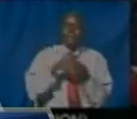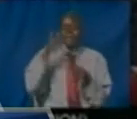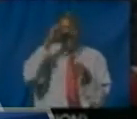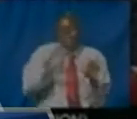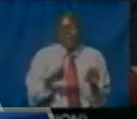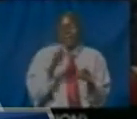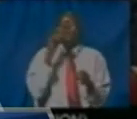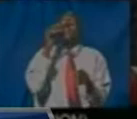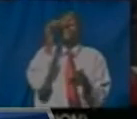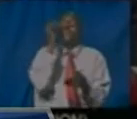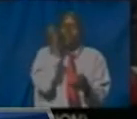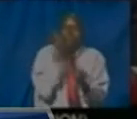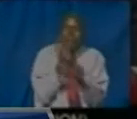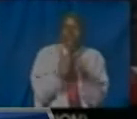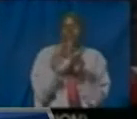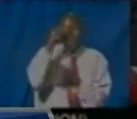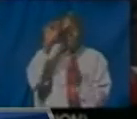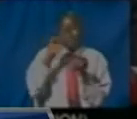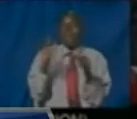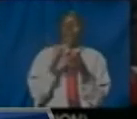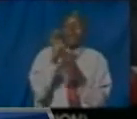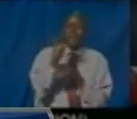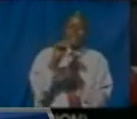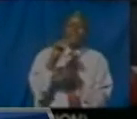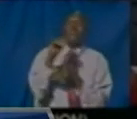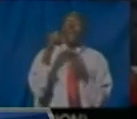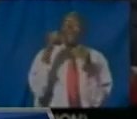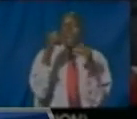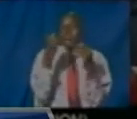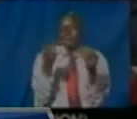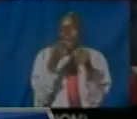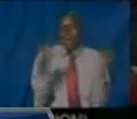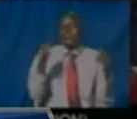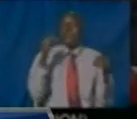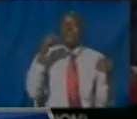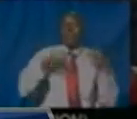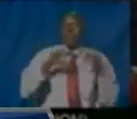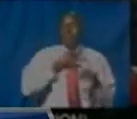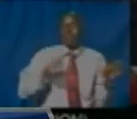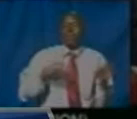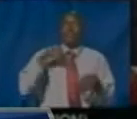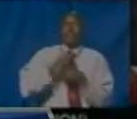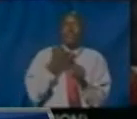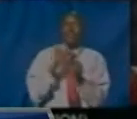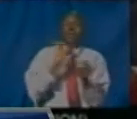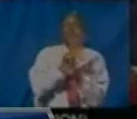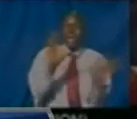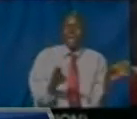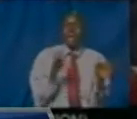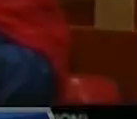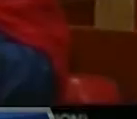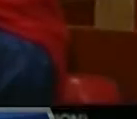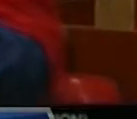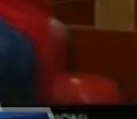same, you are asking the Anti-Corruption Commission to come with a clear report and investigative report, which this committee is unable